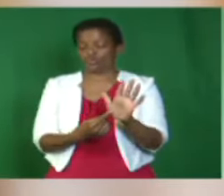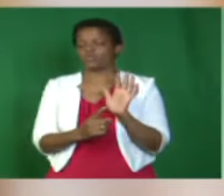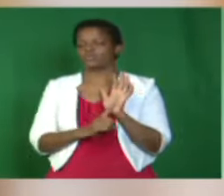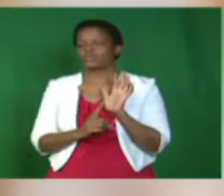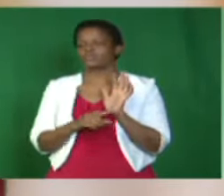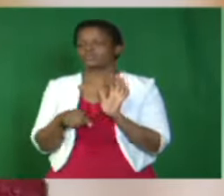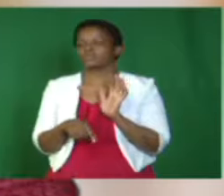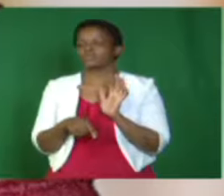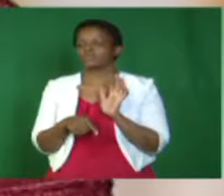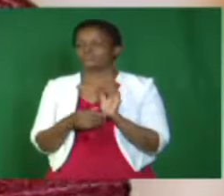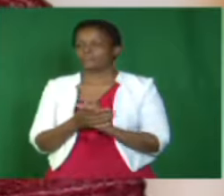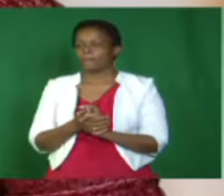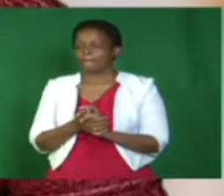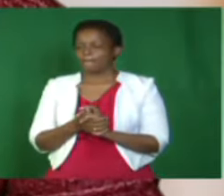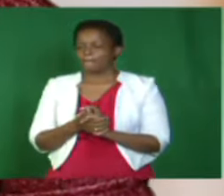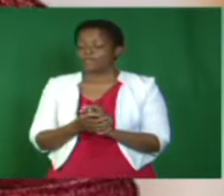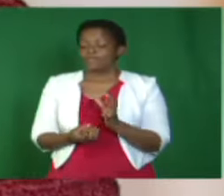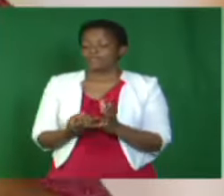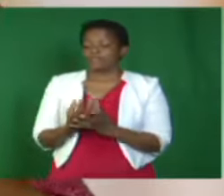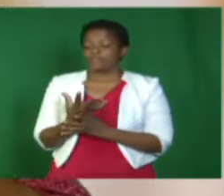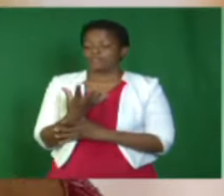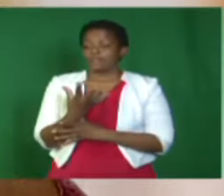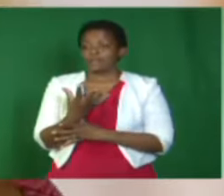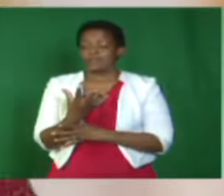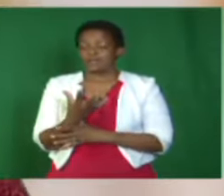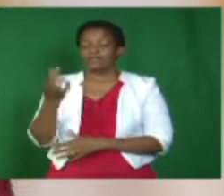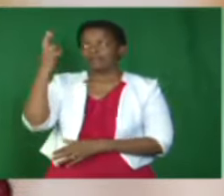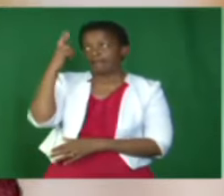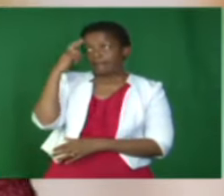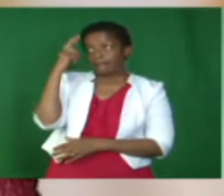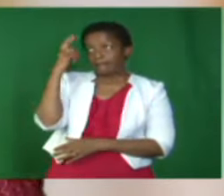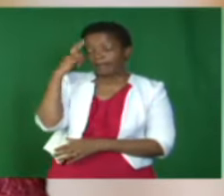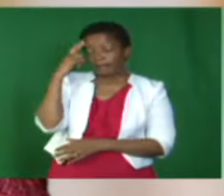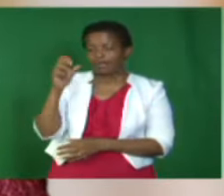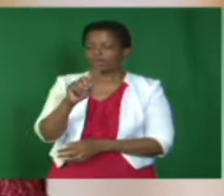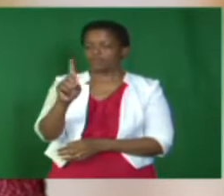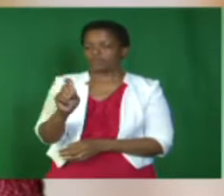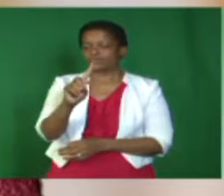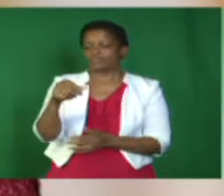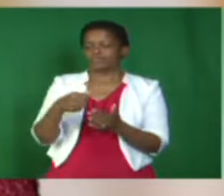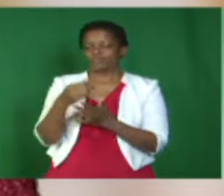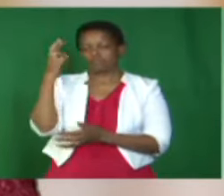it. I am going to start with recall questions.